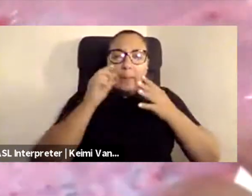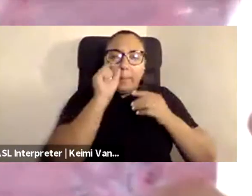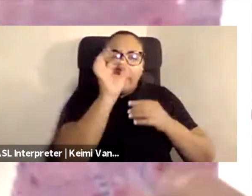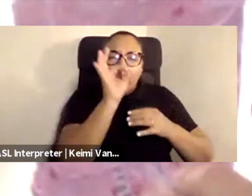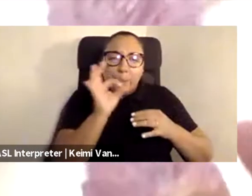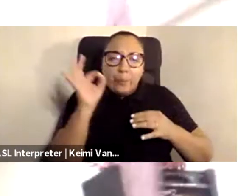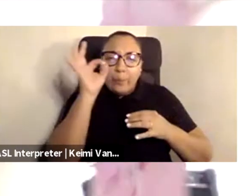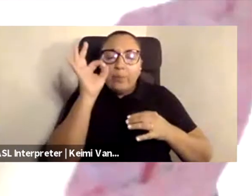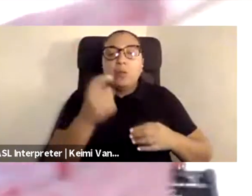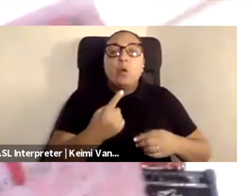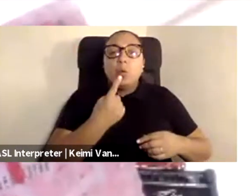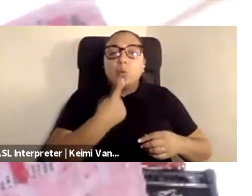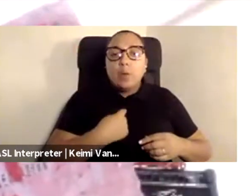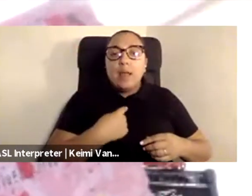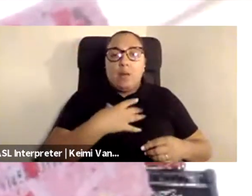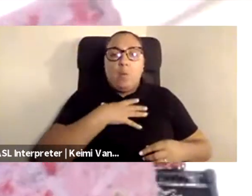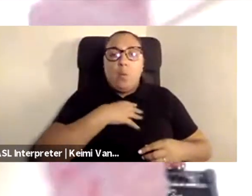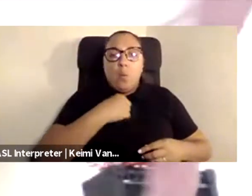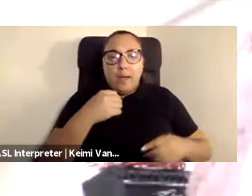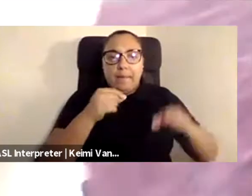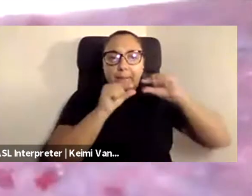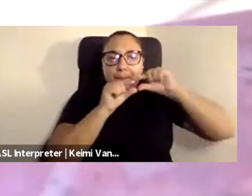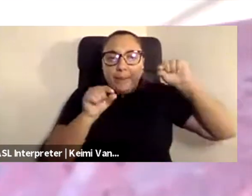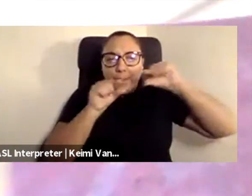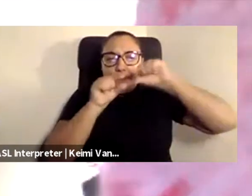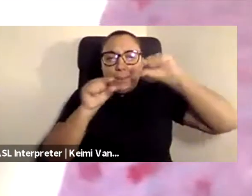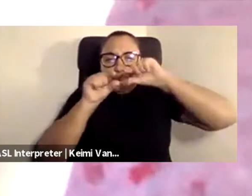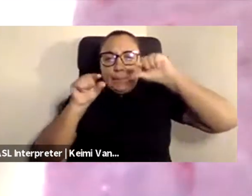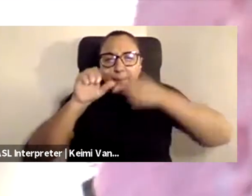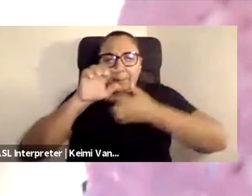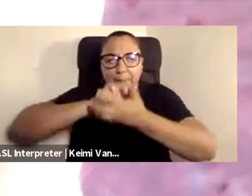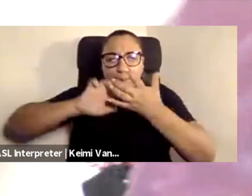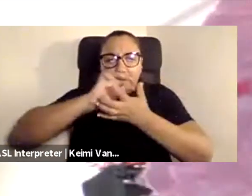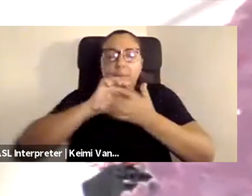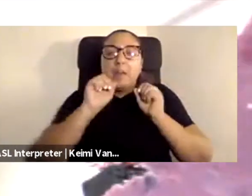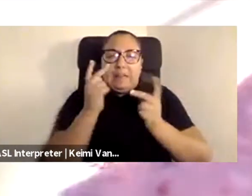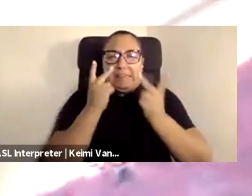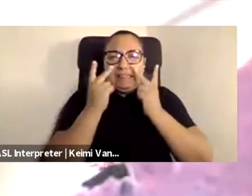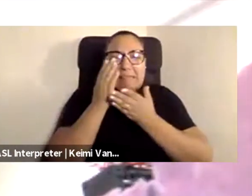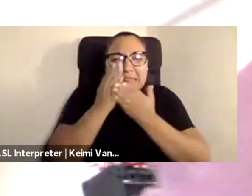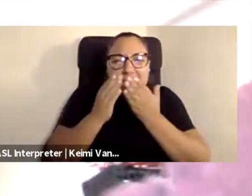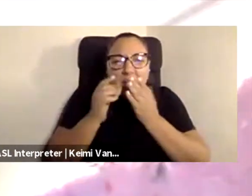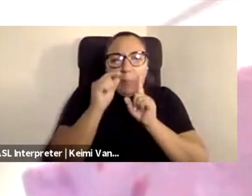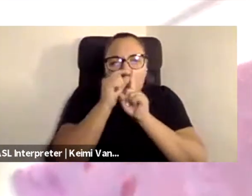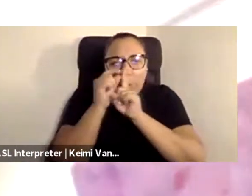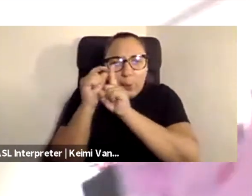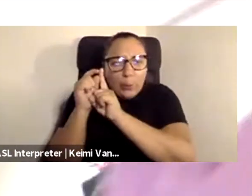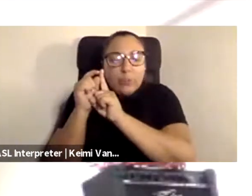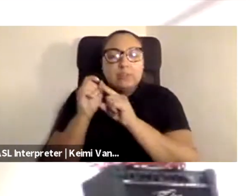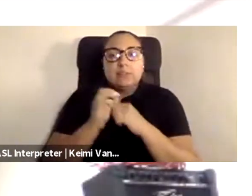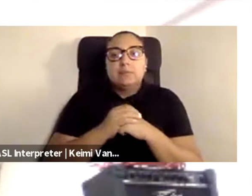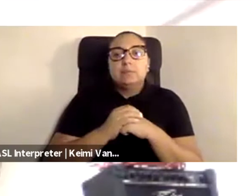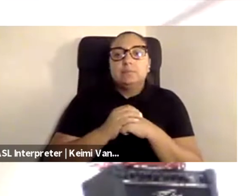and white strips of paper. I can just make out some of the word fragments on the white paper, and they